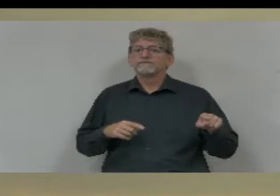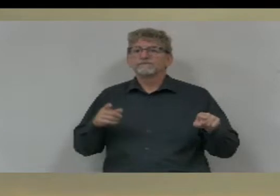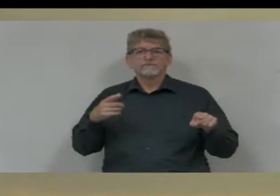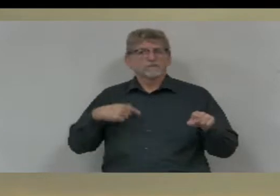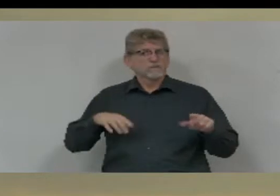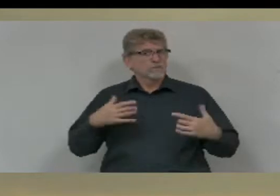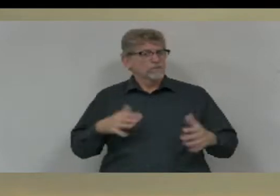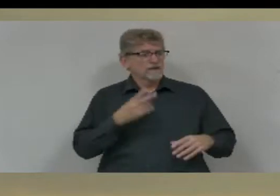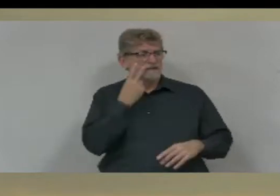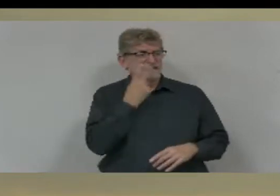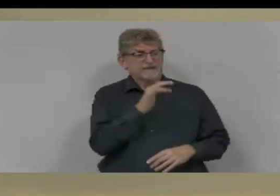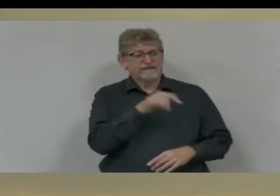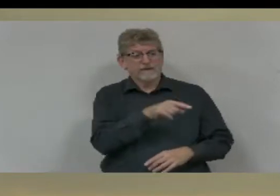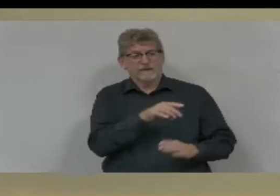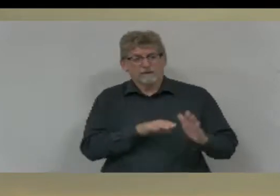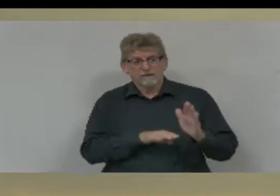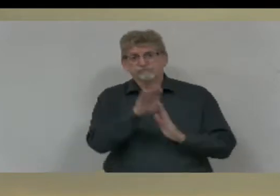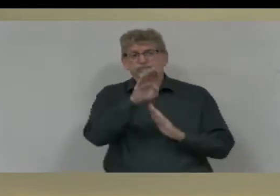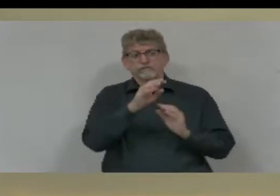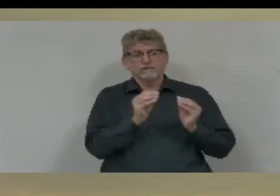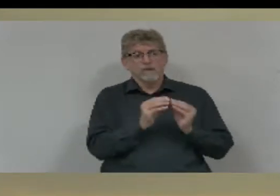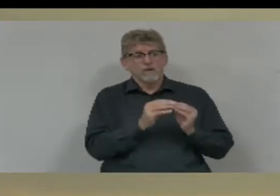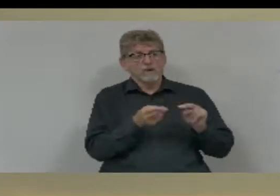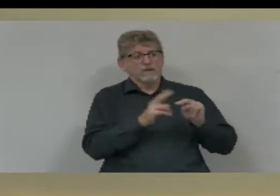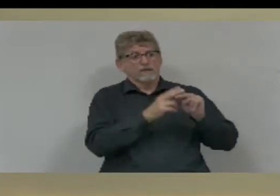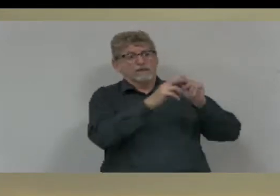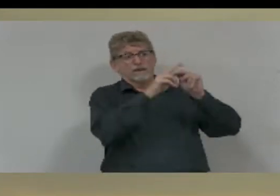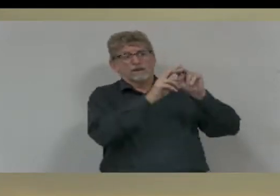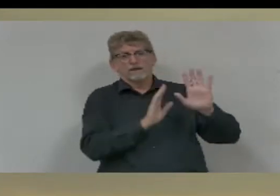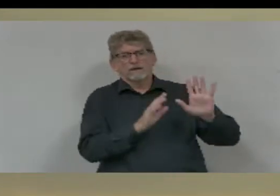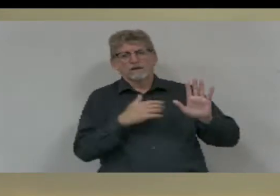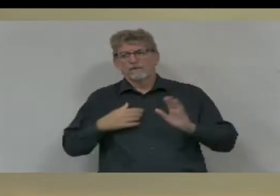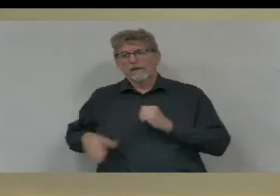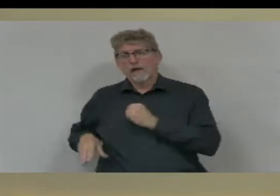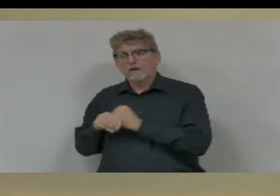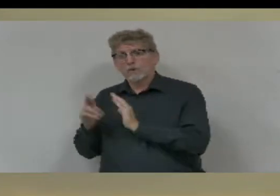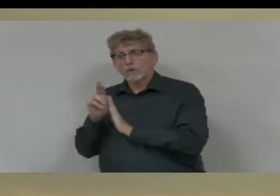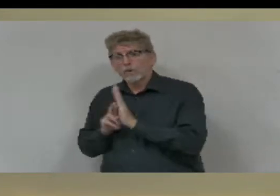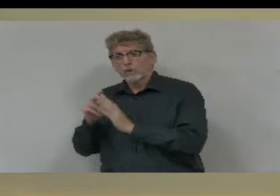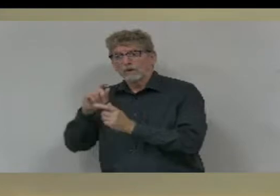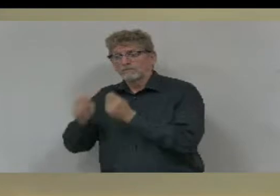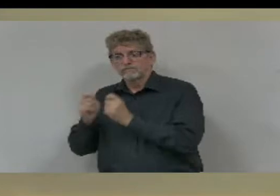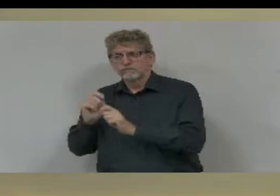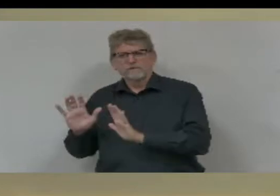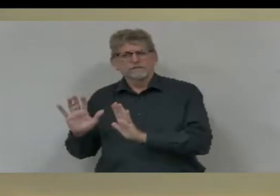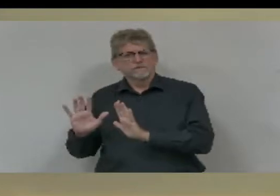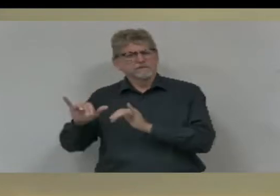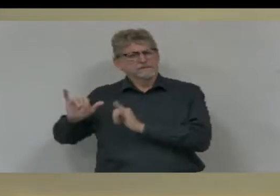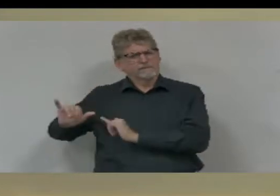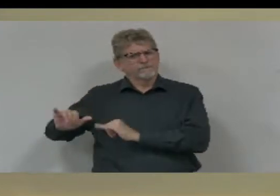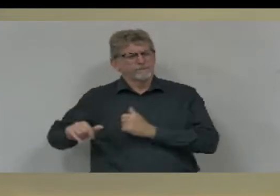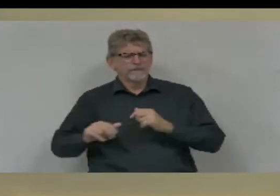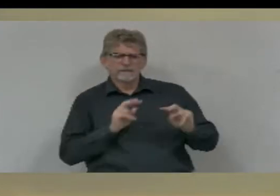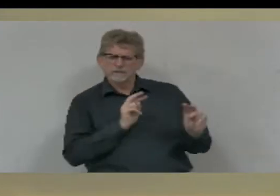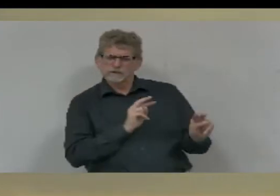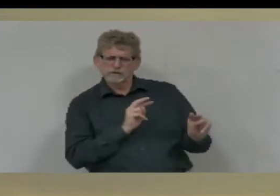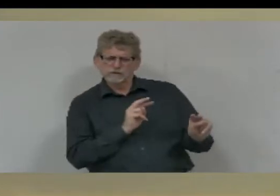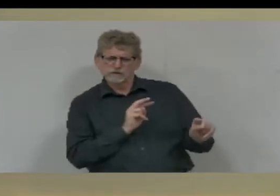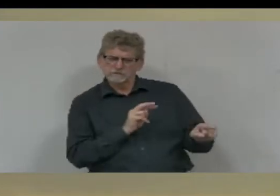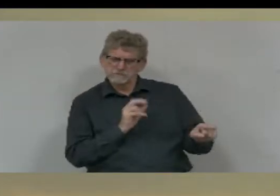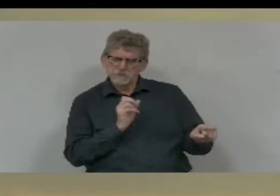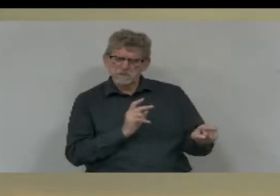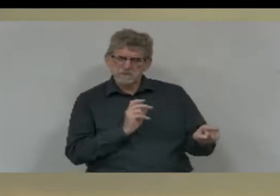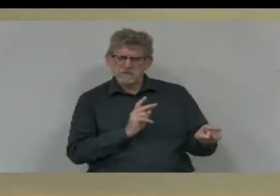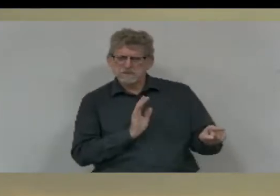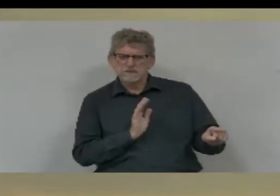of restrictions or measures. But we're watching that closely, and we're going to continue to base our